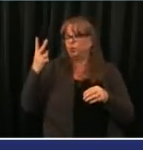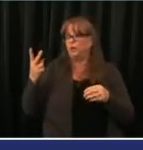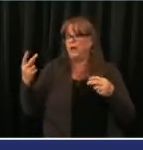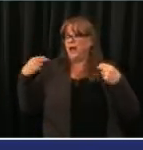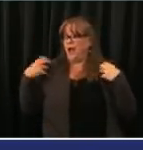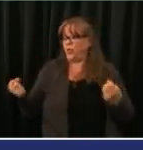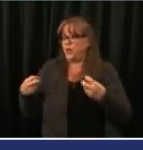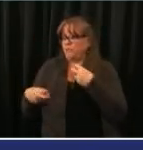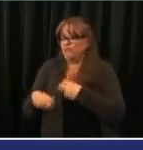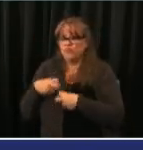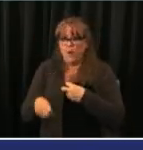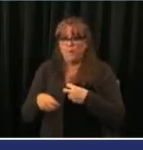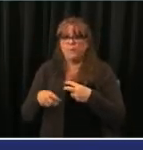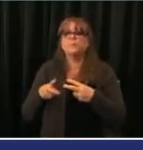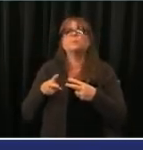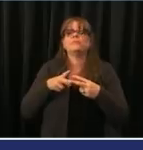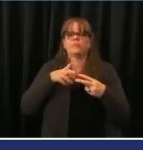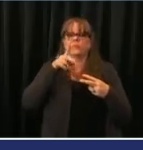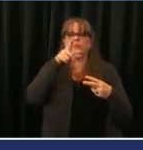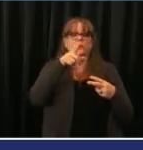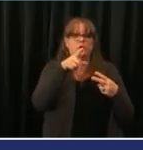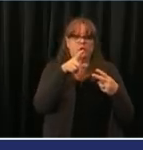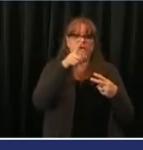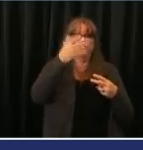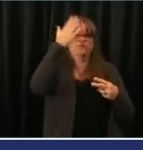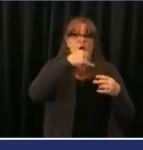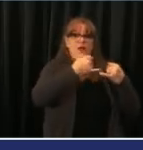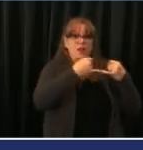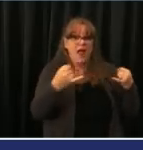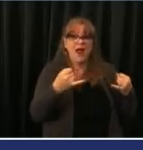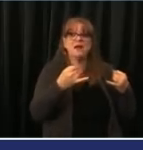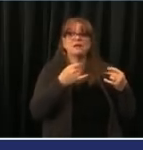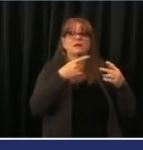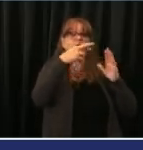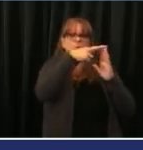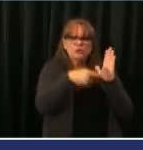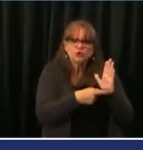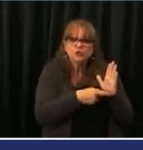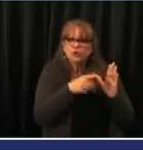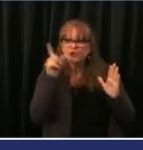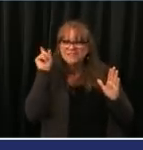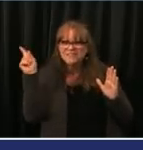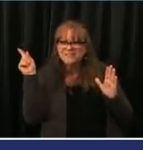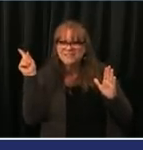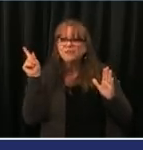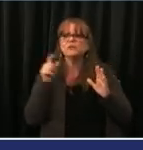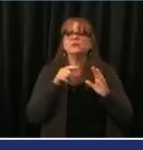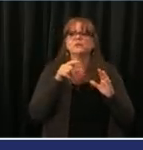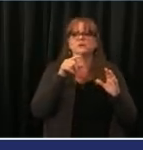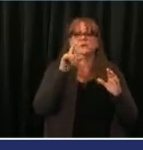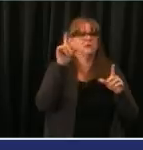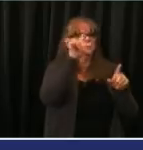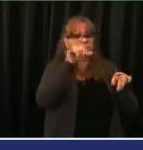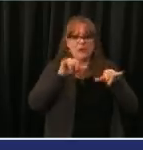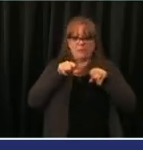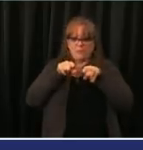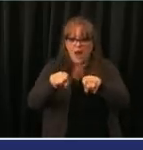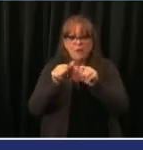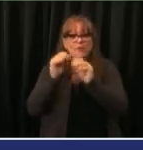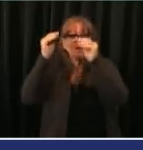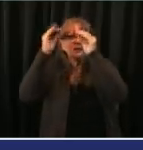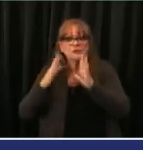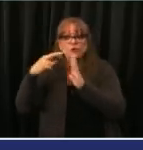a frontline essential worker, we would have you do this in the same way that our educators will do. So work with your employer to